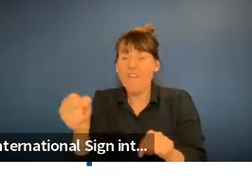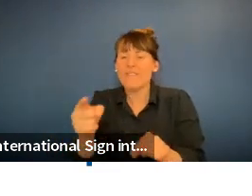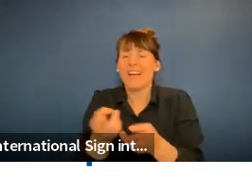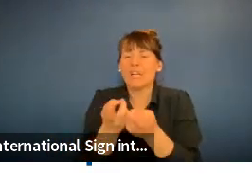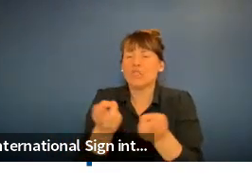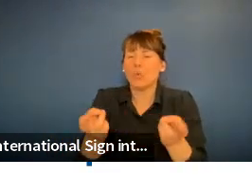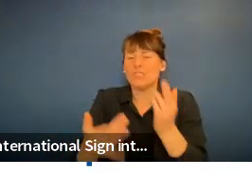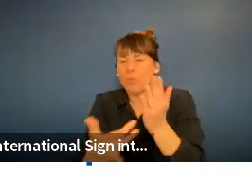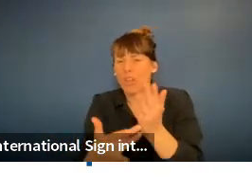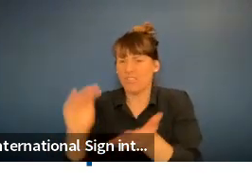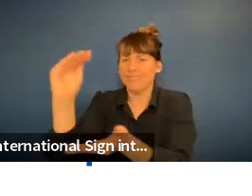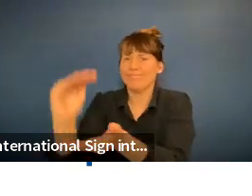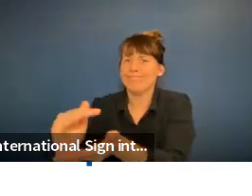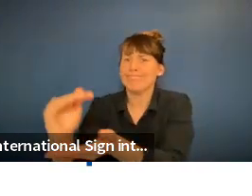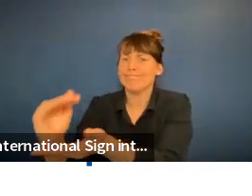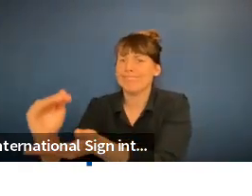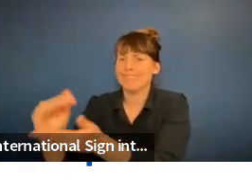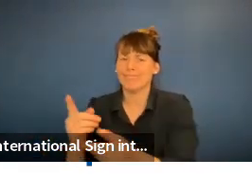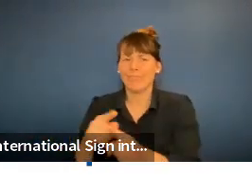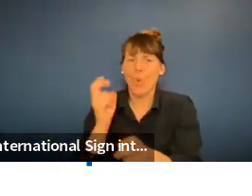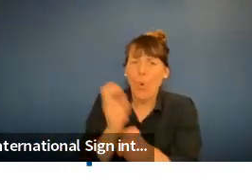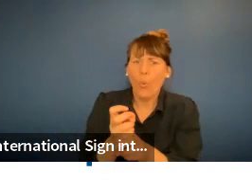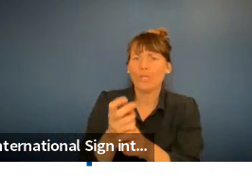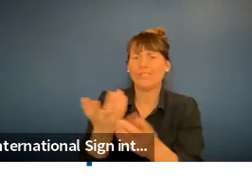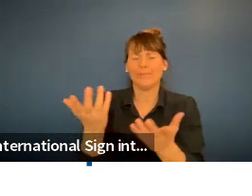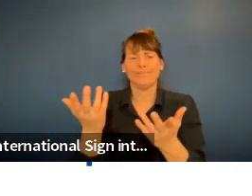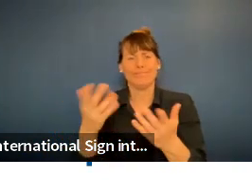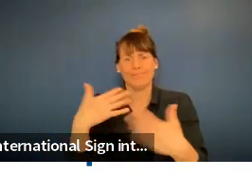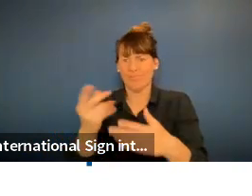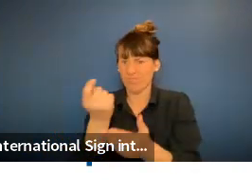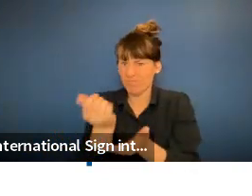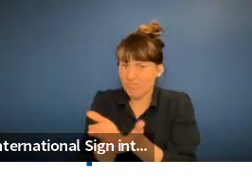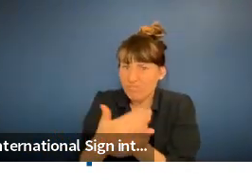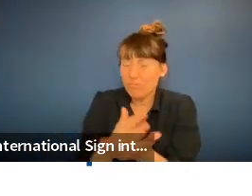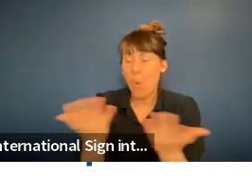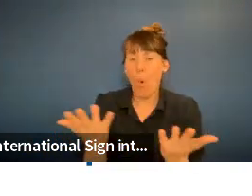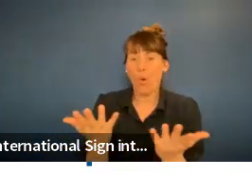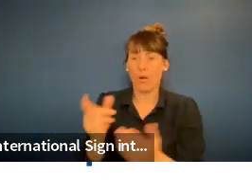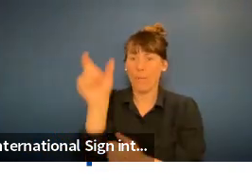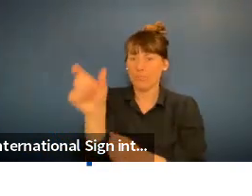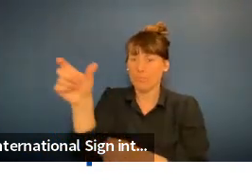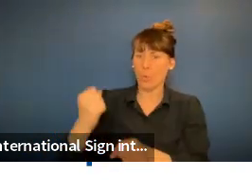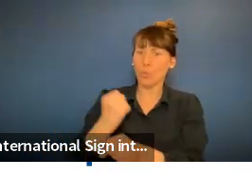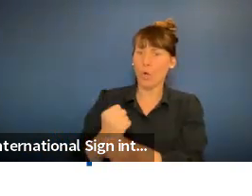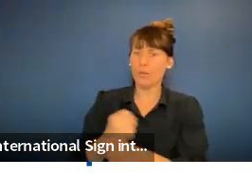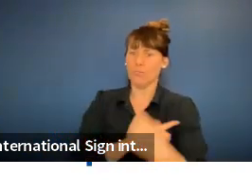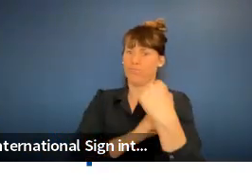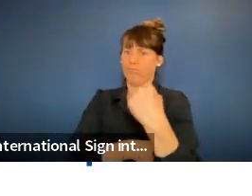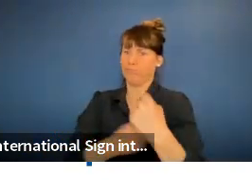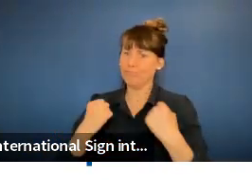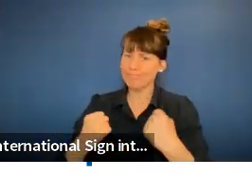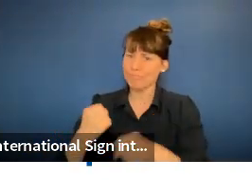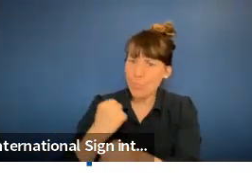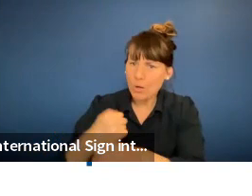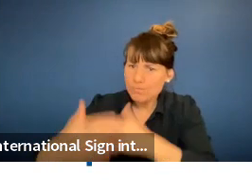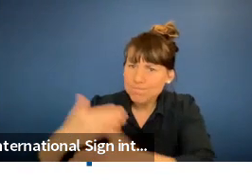procurement of the assistive products, in terms of quality control, and the list can go on in terms of challenges. The whole process of